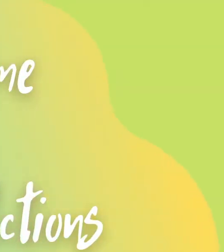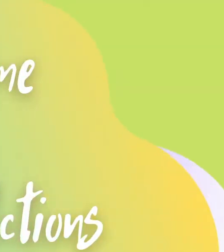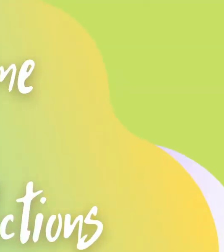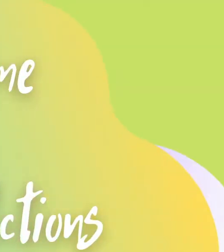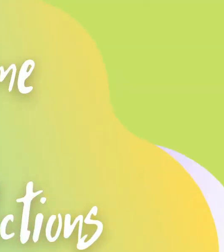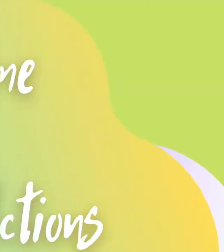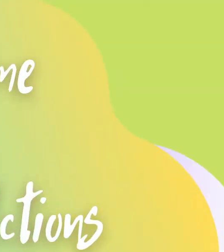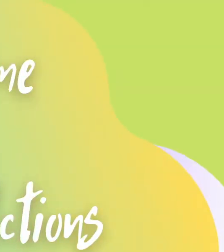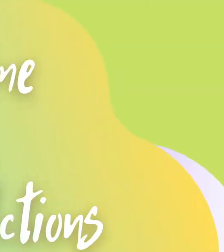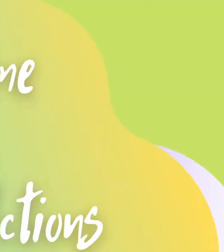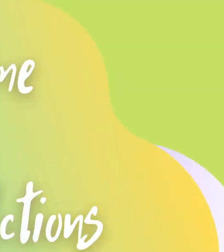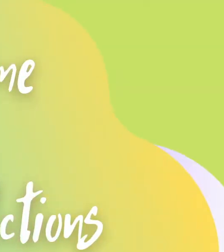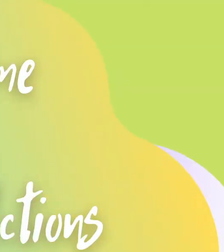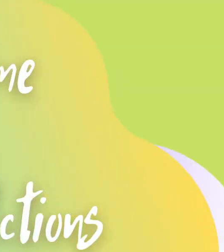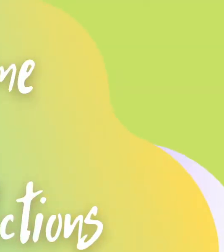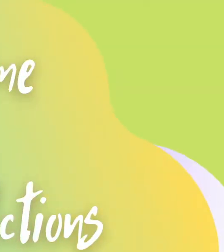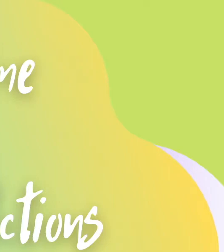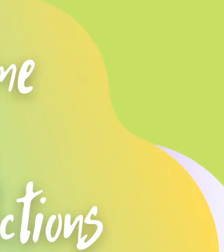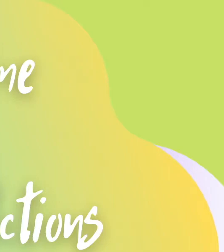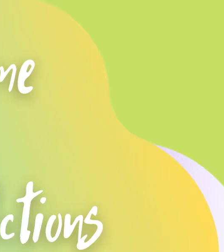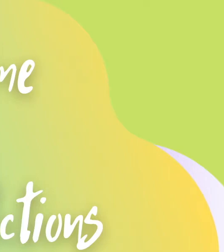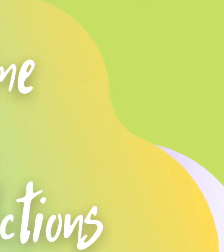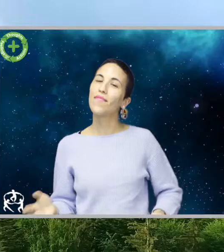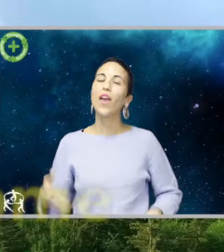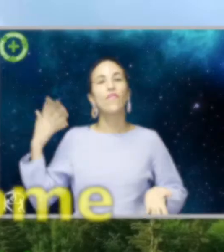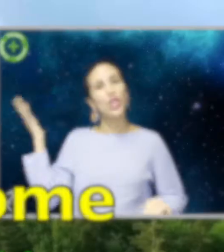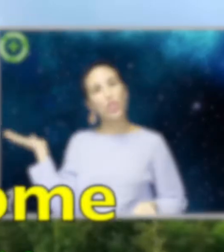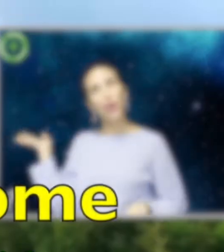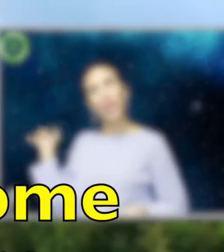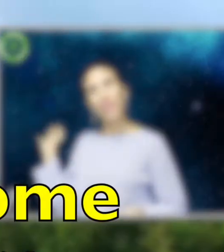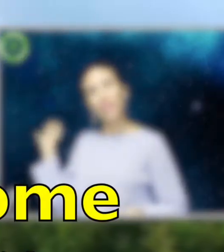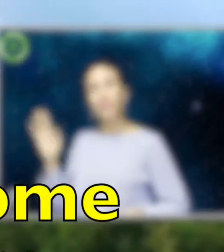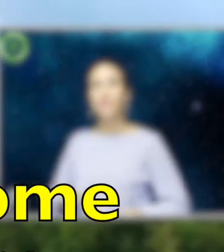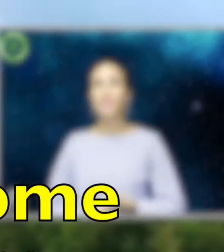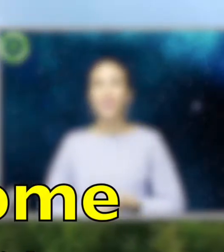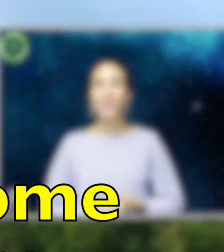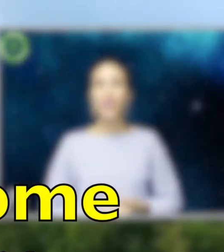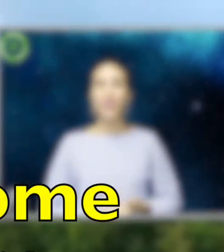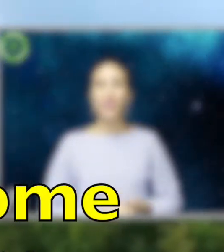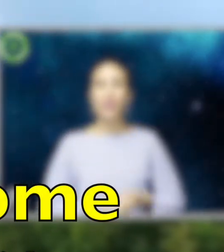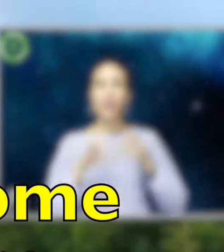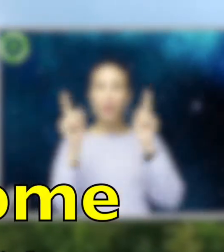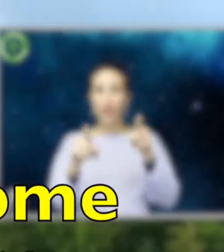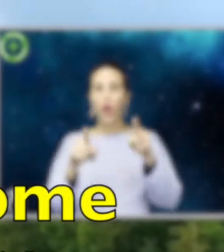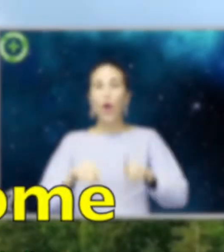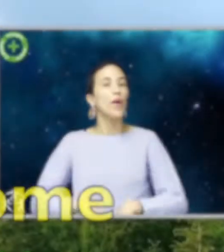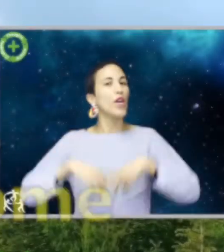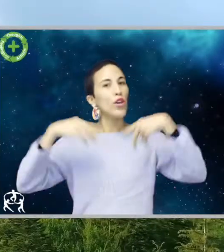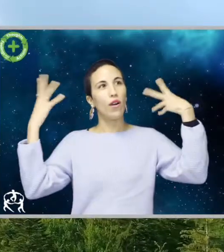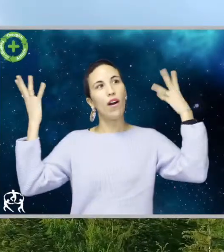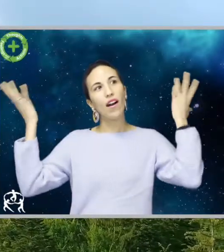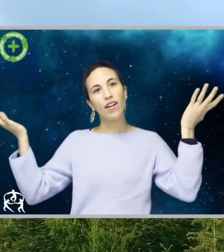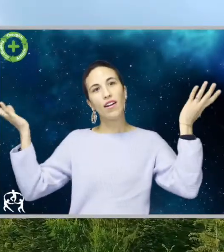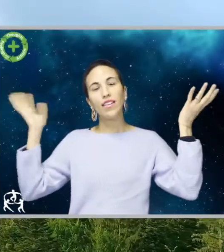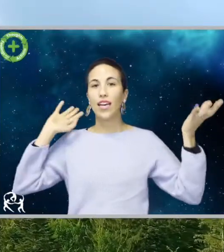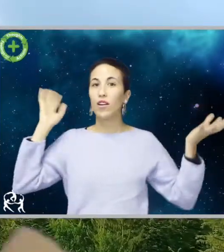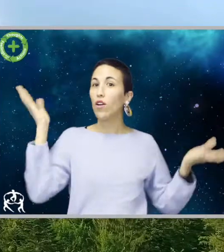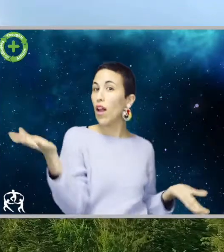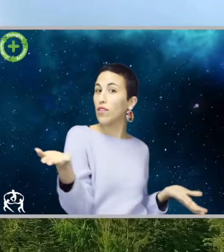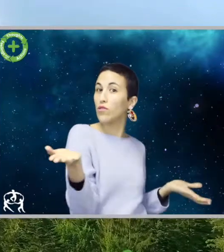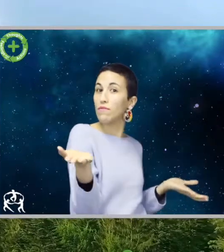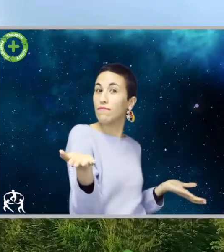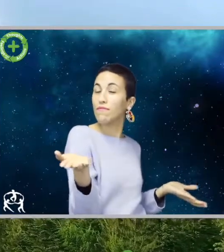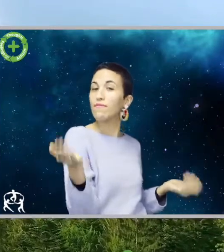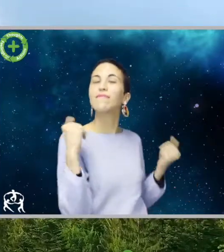to join you for our weekly Positive Action virtual lesson. We welcome you, whether you are in your